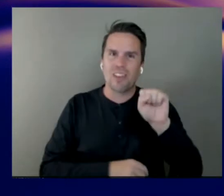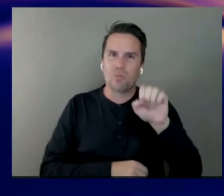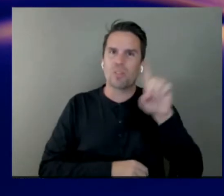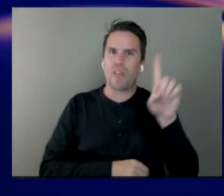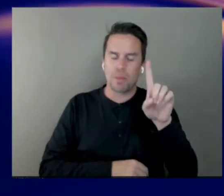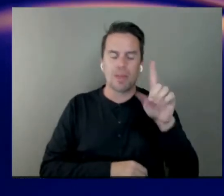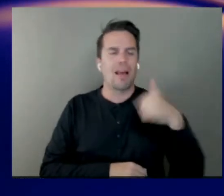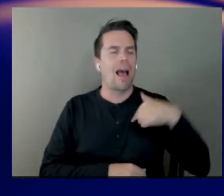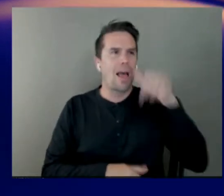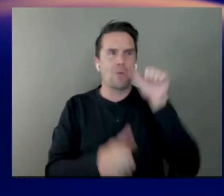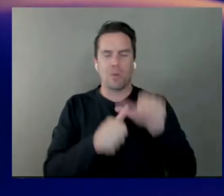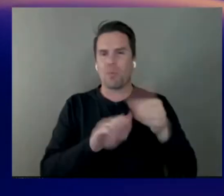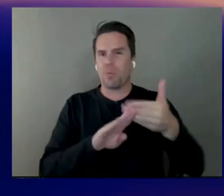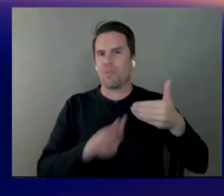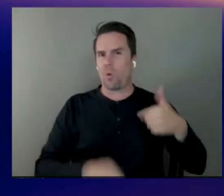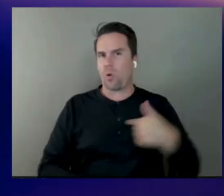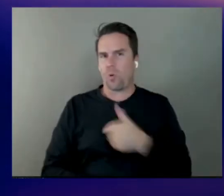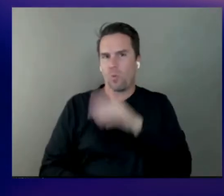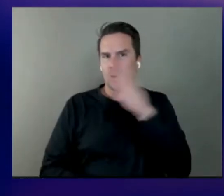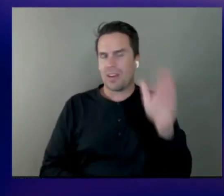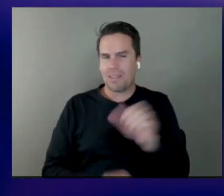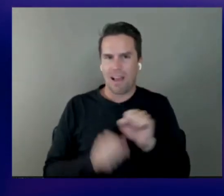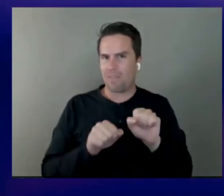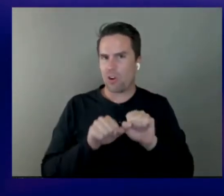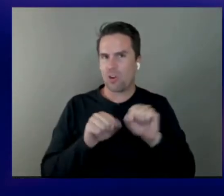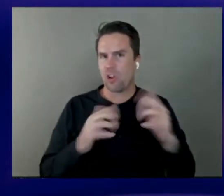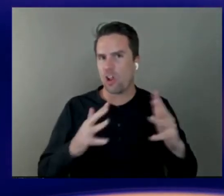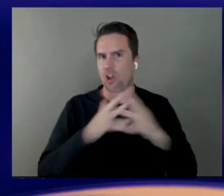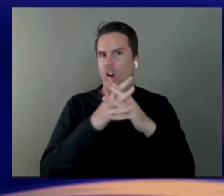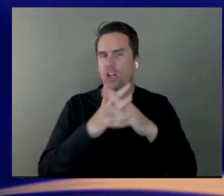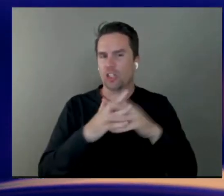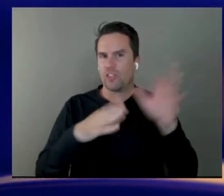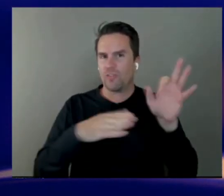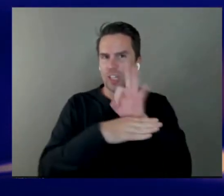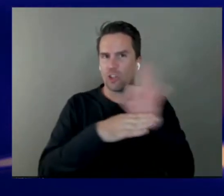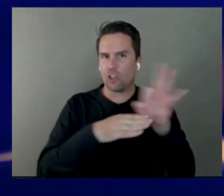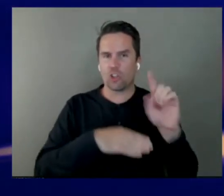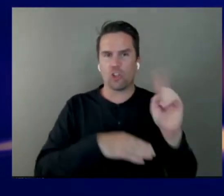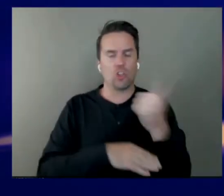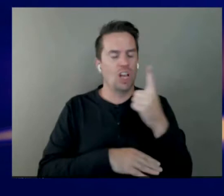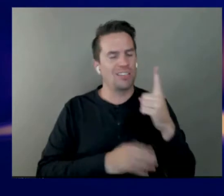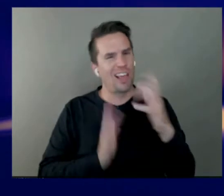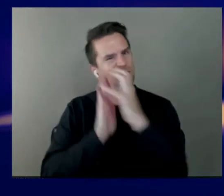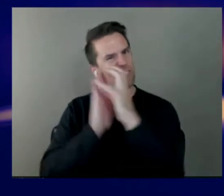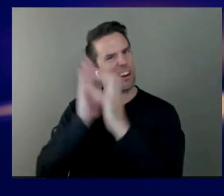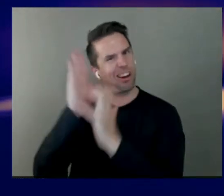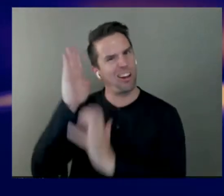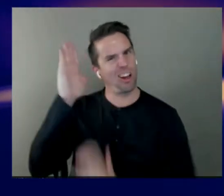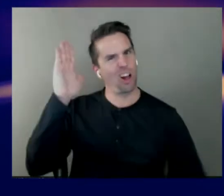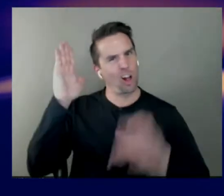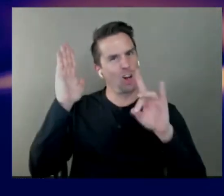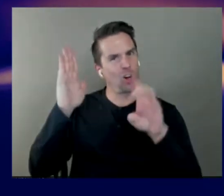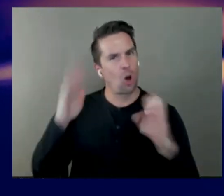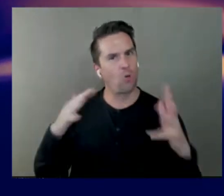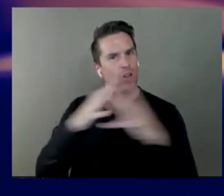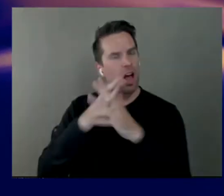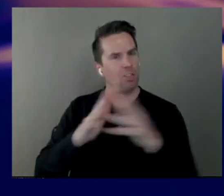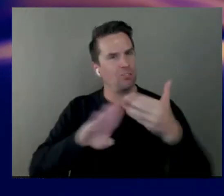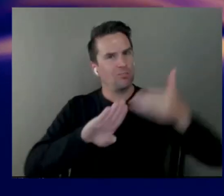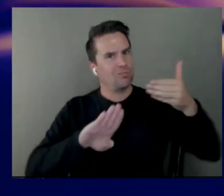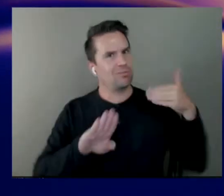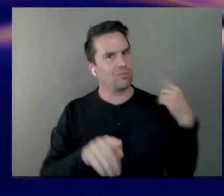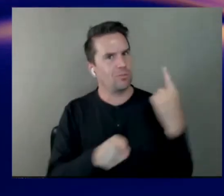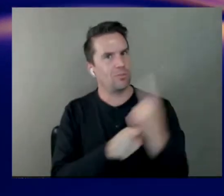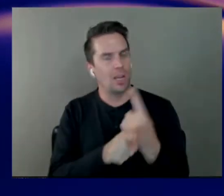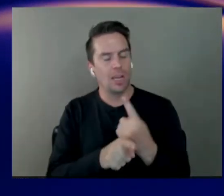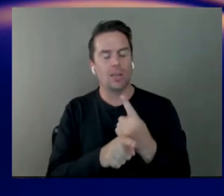launch features. Right. We just launched whole huge whole swaths monolithic, of code, right? Yep. And targeting a specific feature